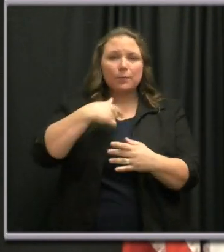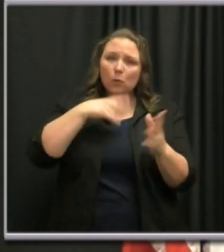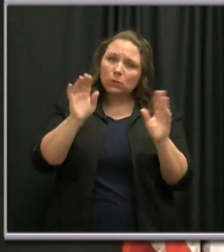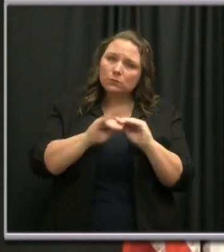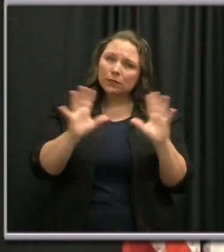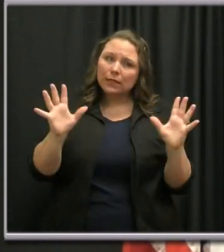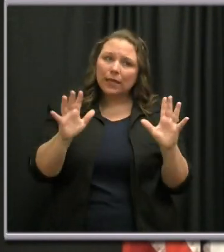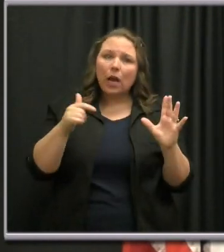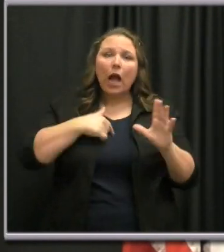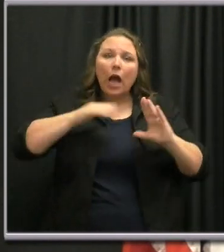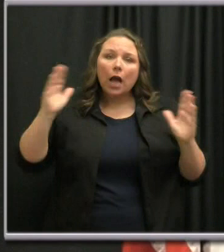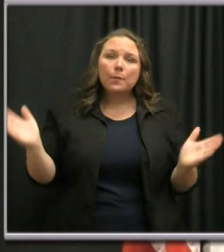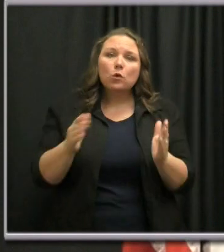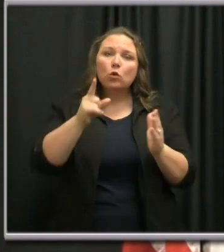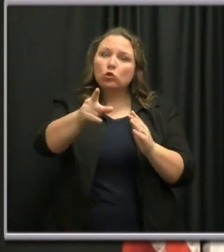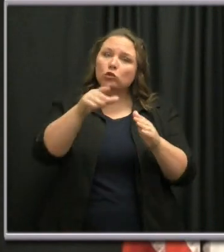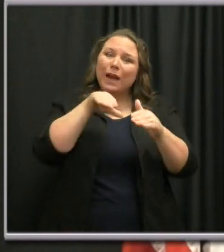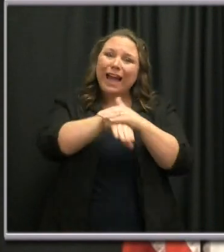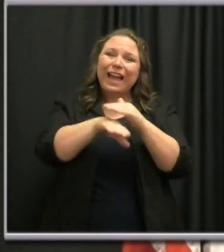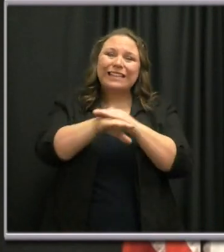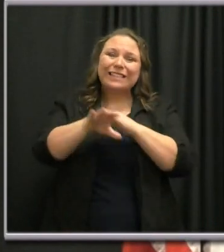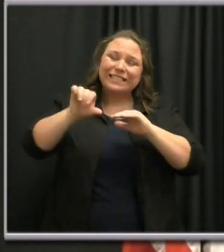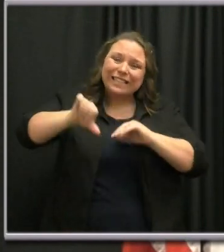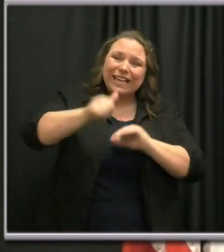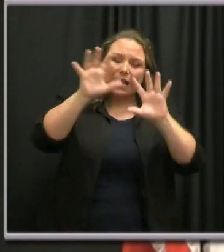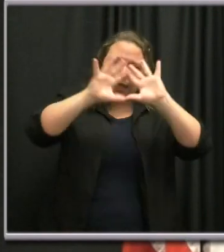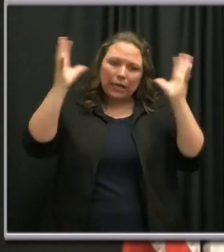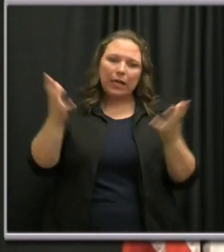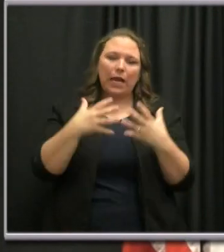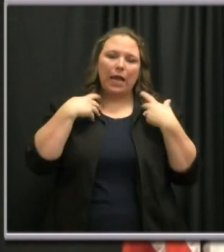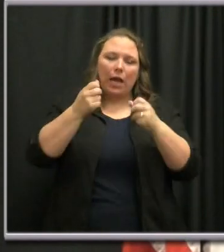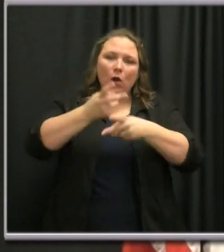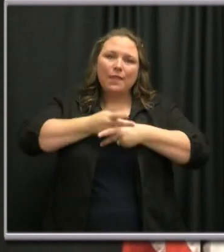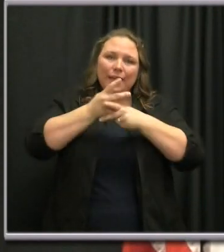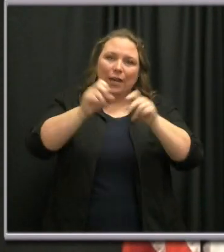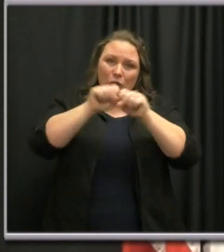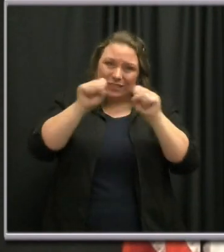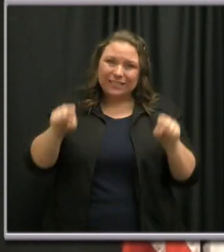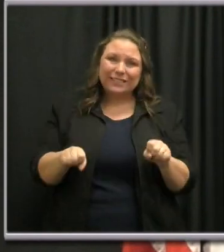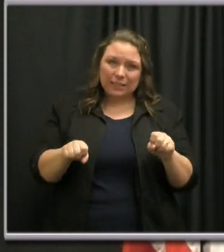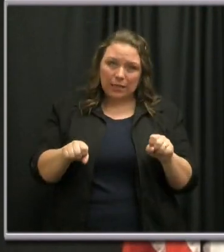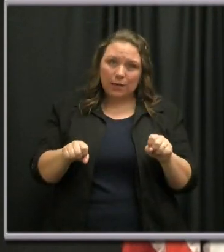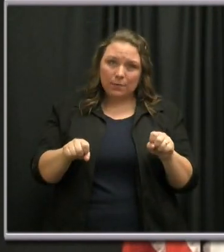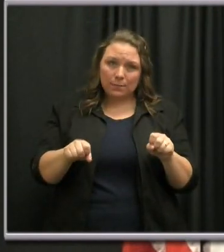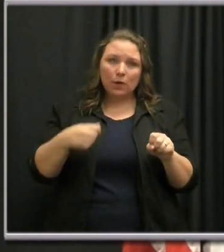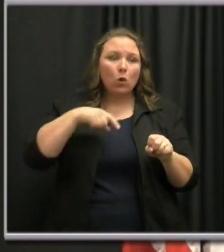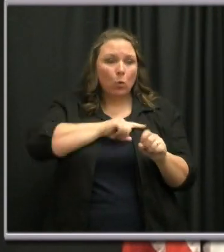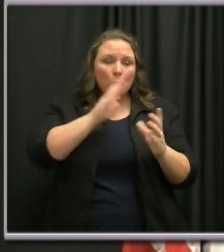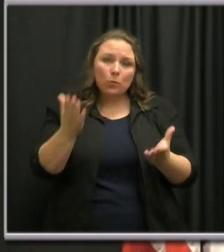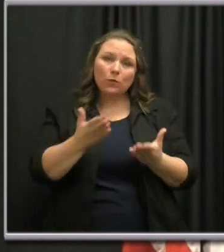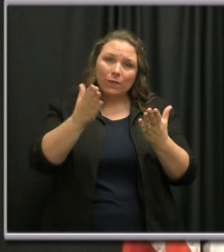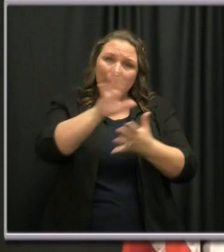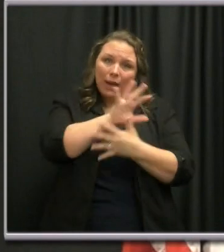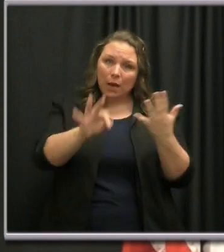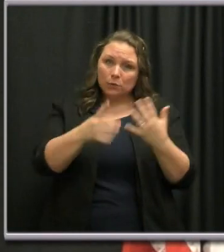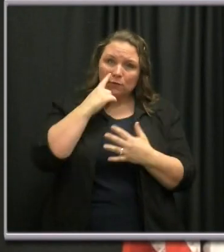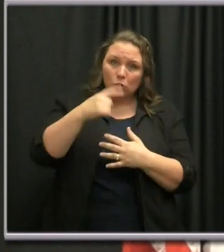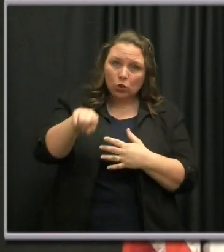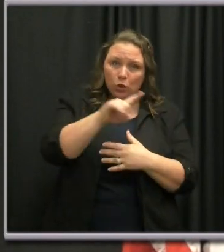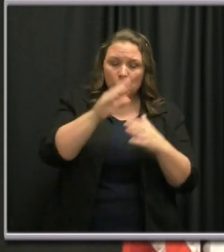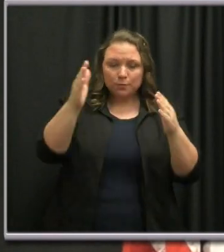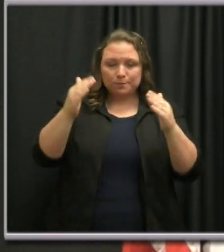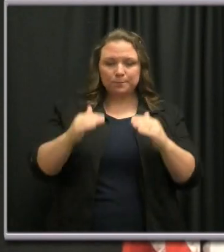clear. I'm encouraging you to access your healthcare system, and in places where it's harder to access the healthcare system, we're providing you an option.